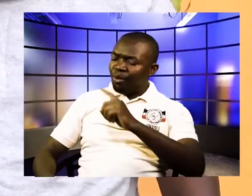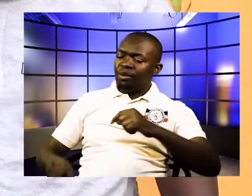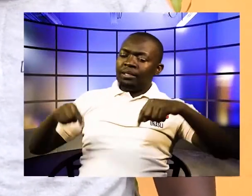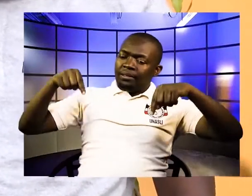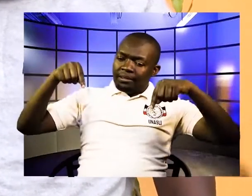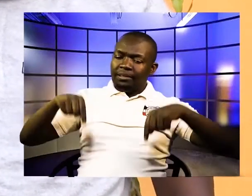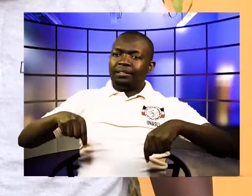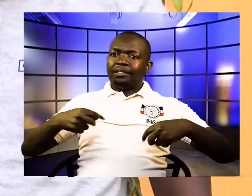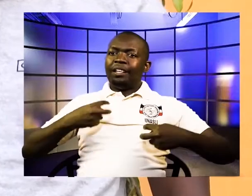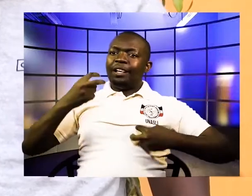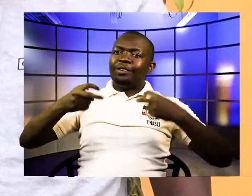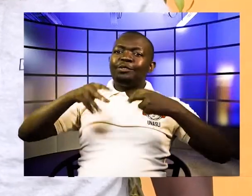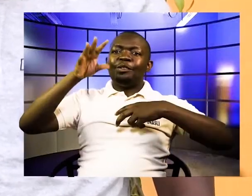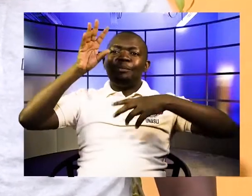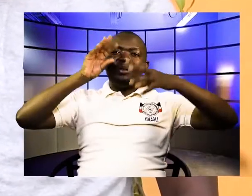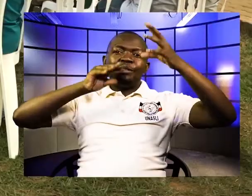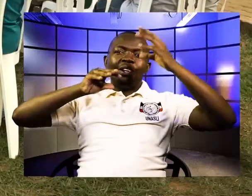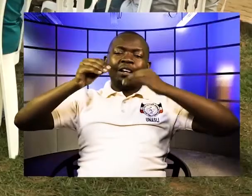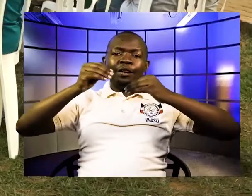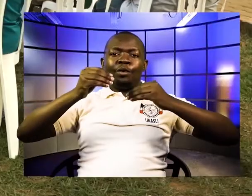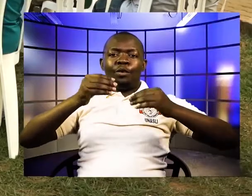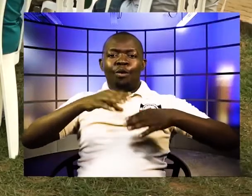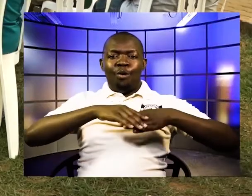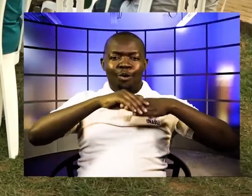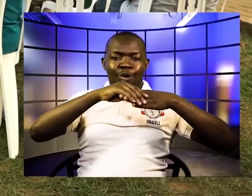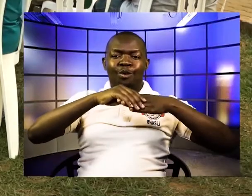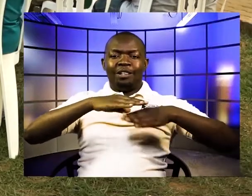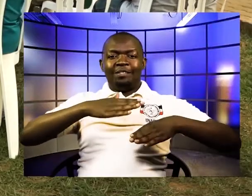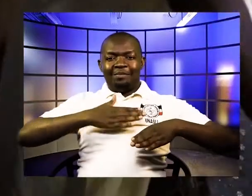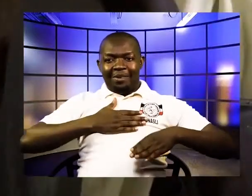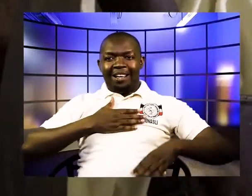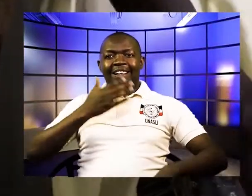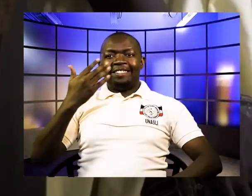trip to learn. Hold my hand.